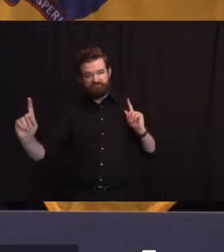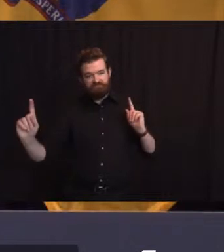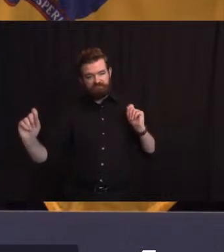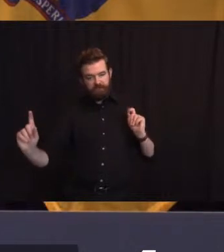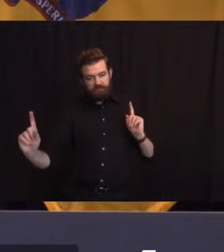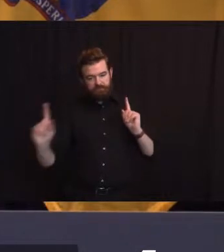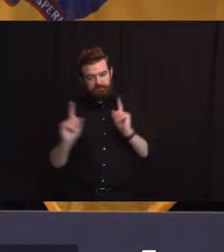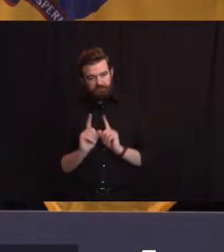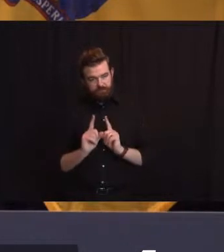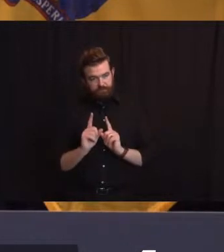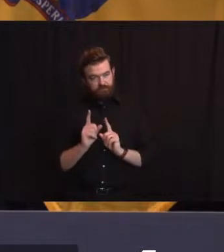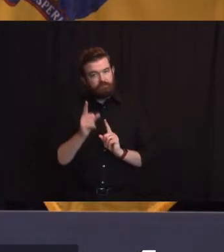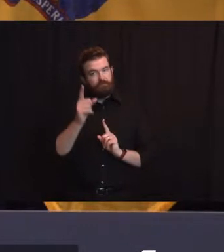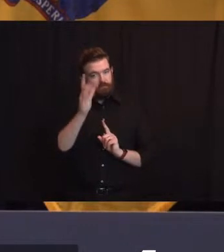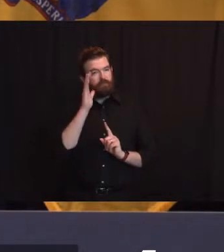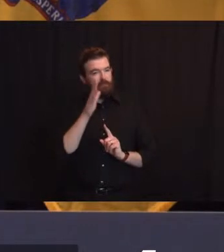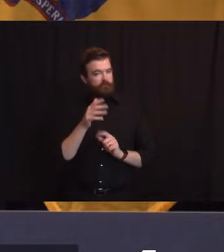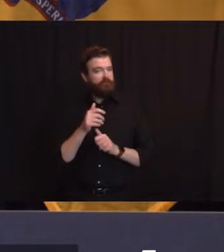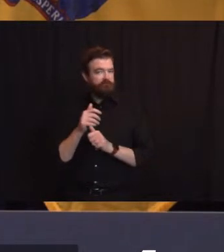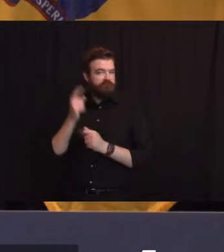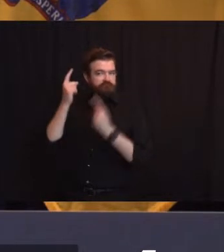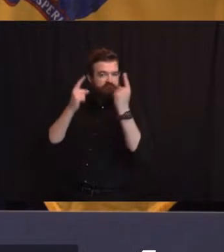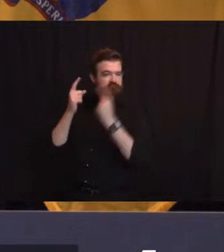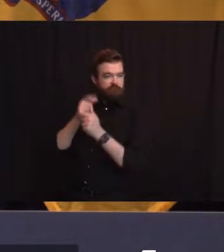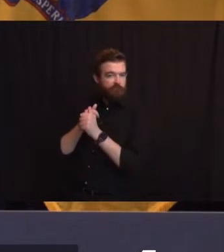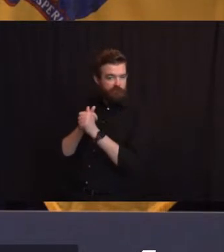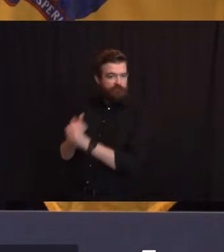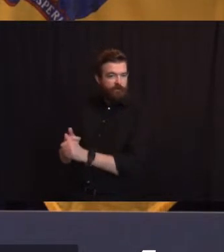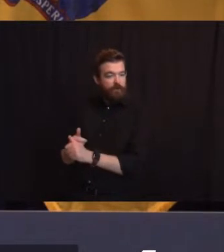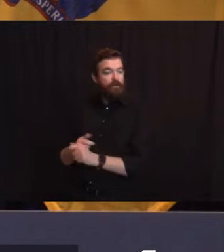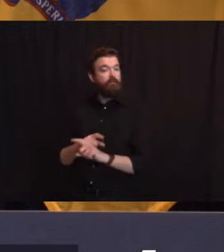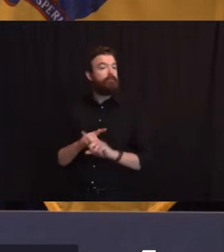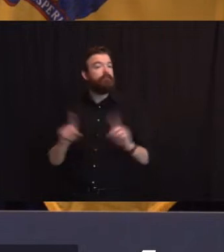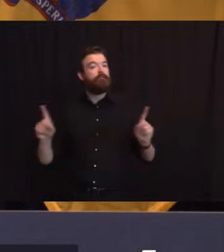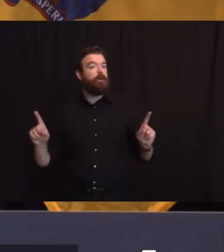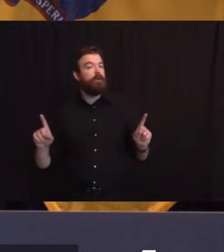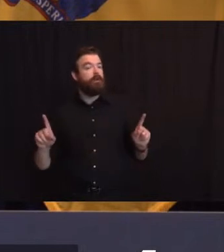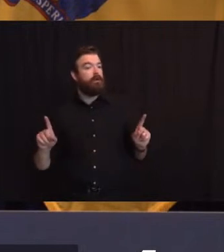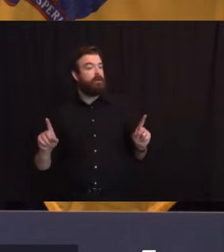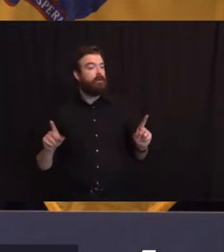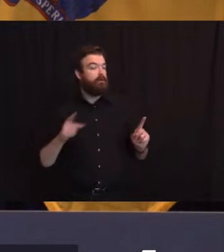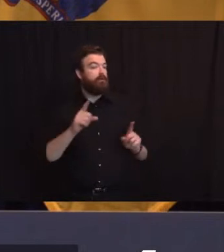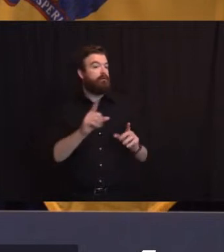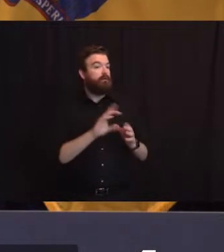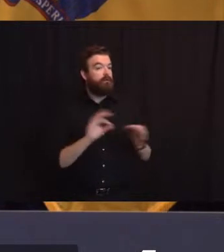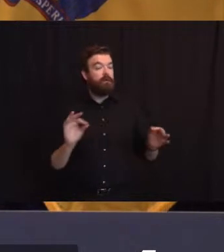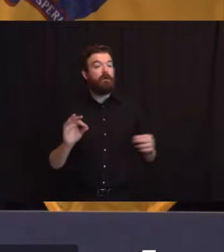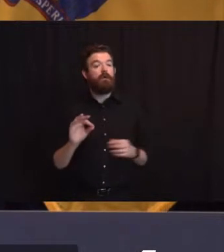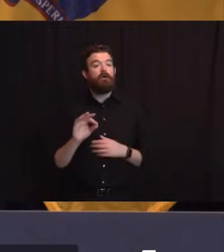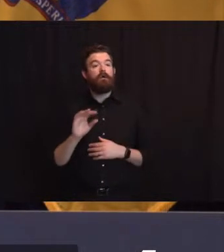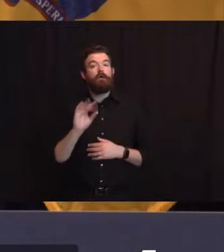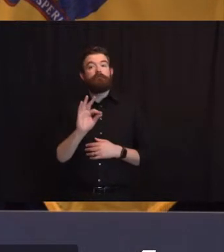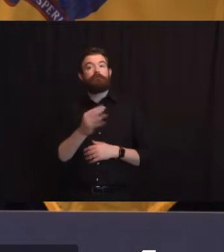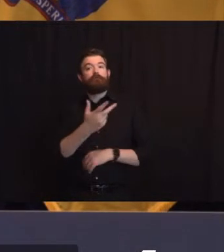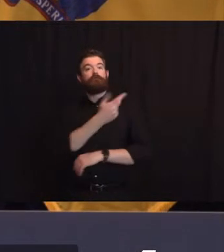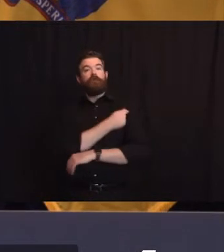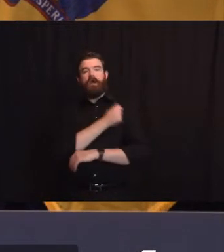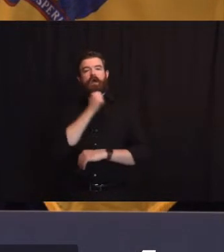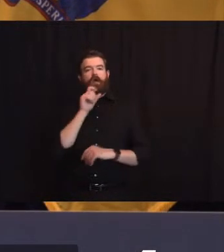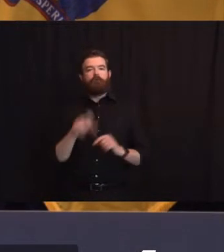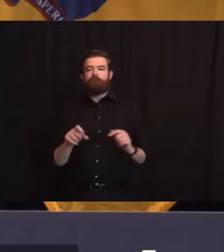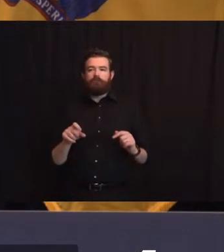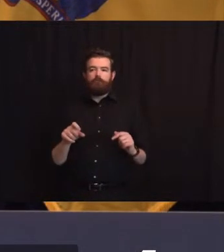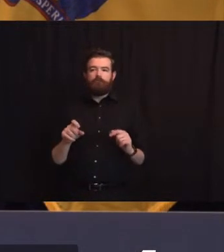said, for vaccinated people, no physical distancing. If we're all going to keep masks on for a while longer